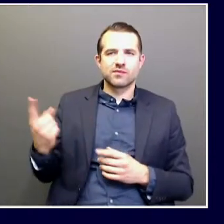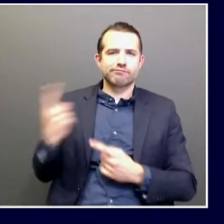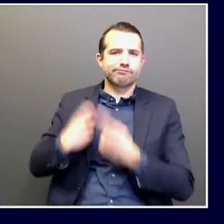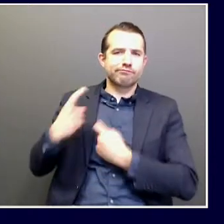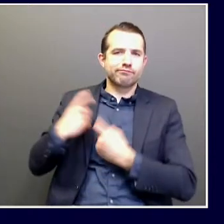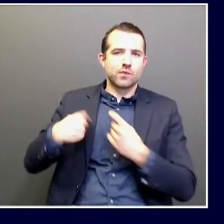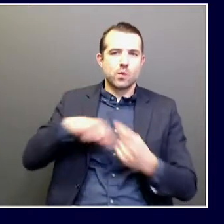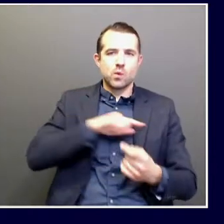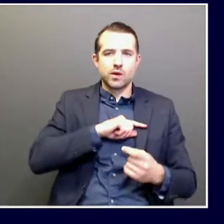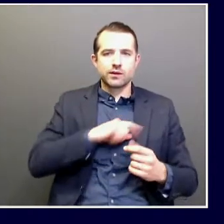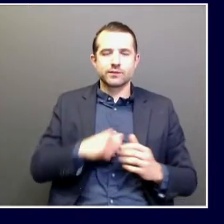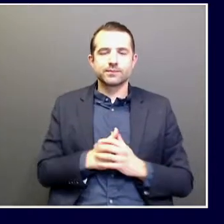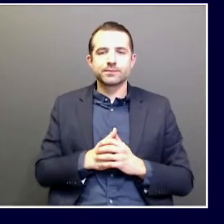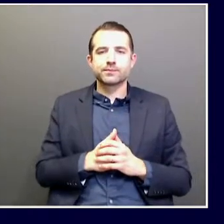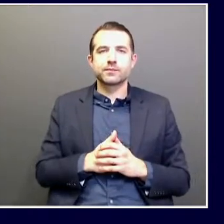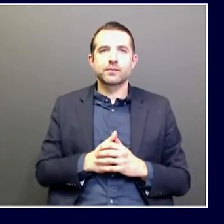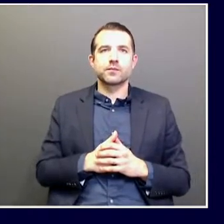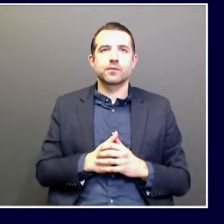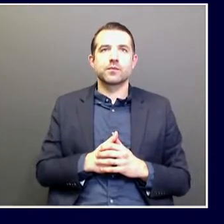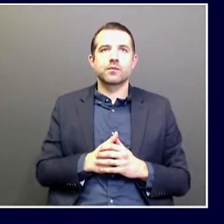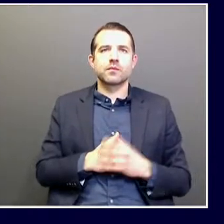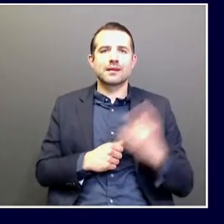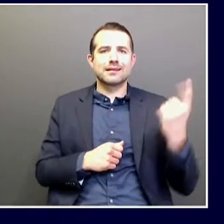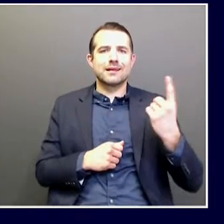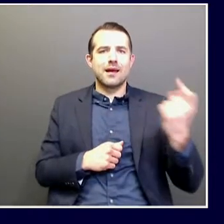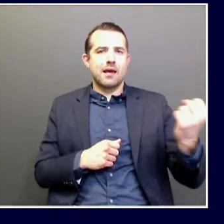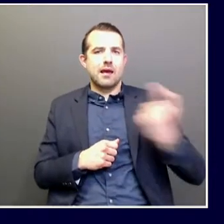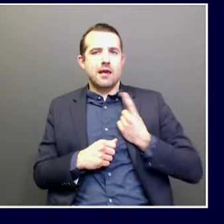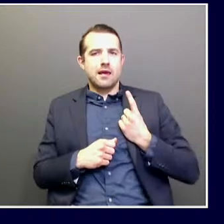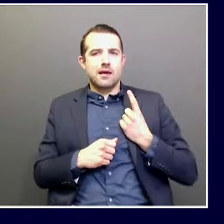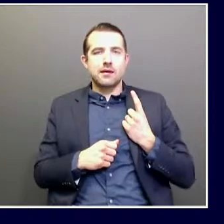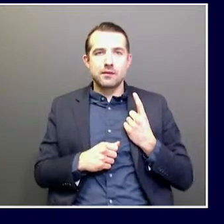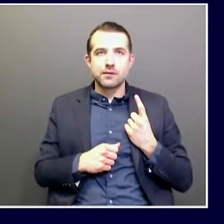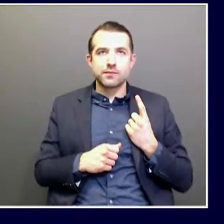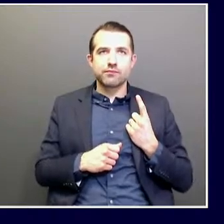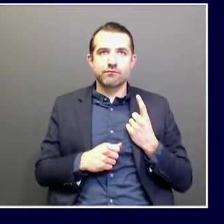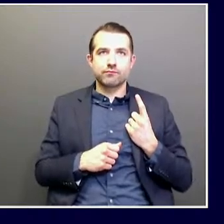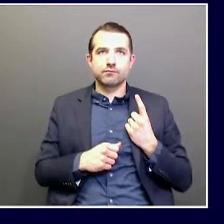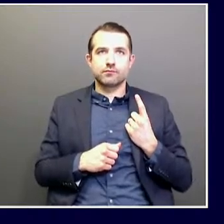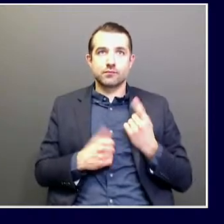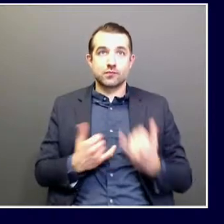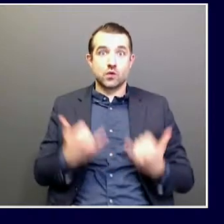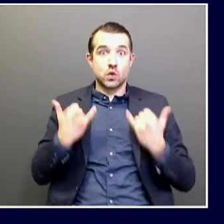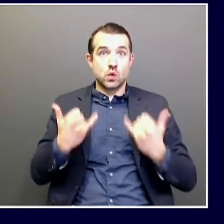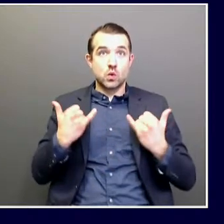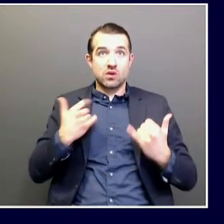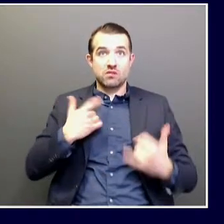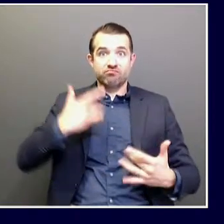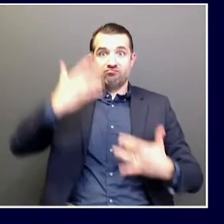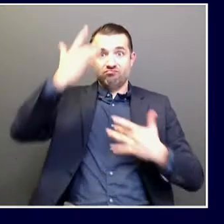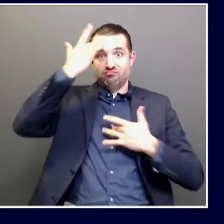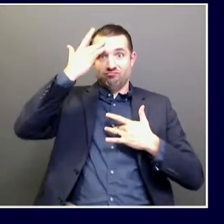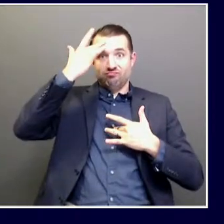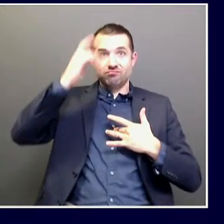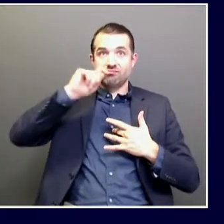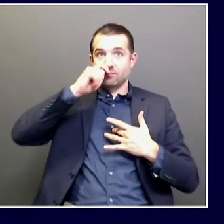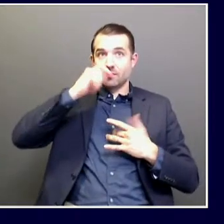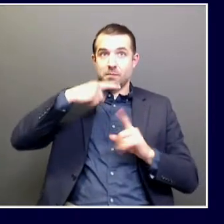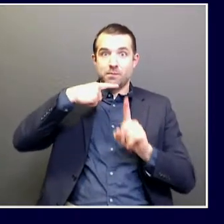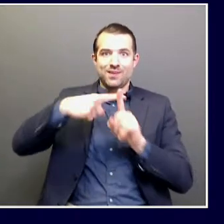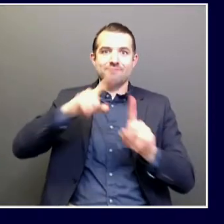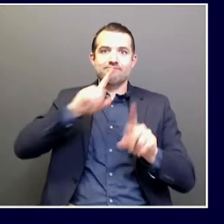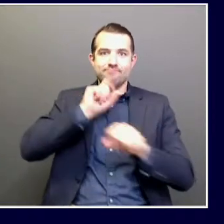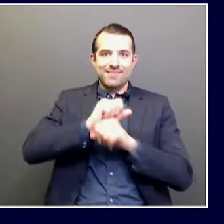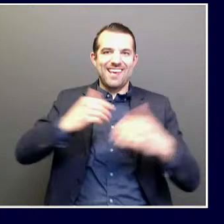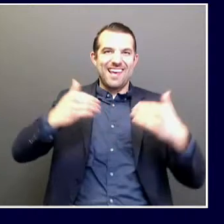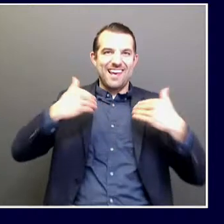they might have been exposed. And they ask how many days after exposure symptoms typically develop, and also does that vary